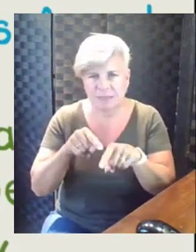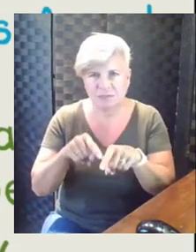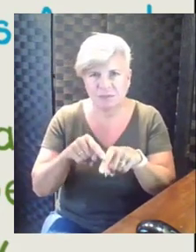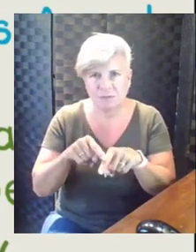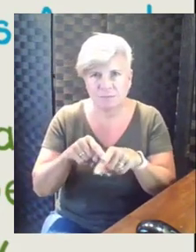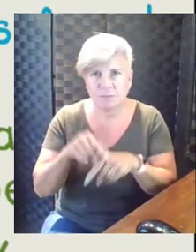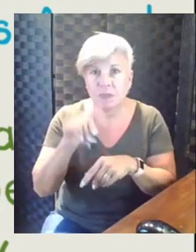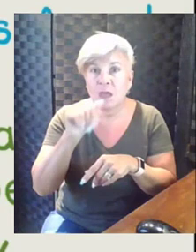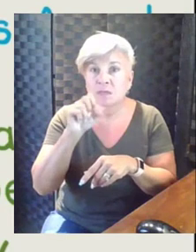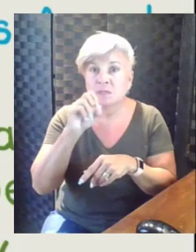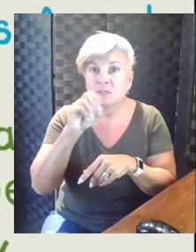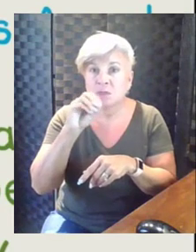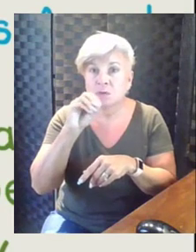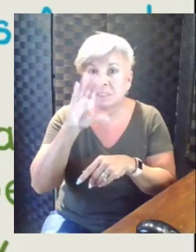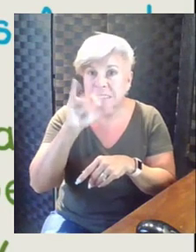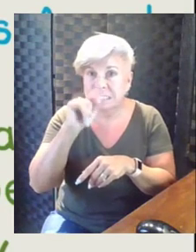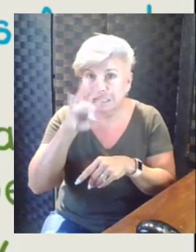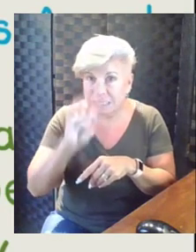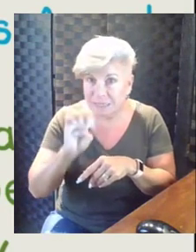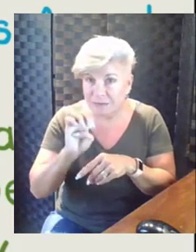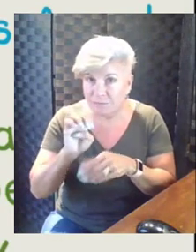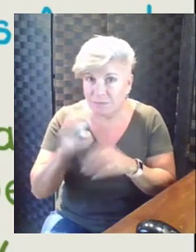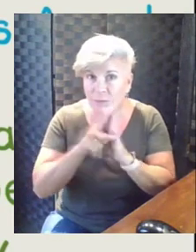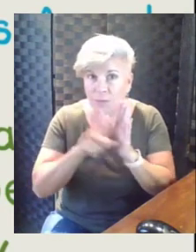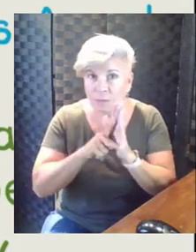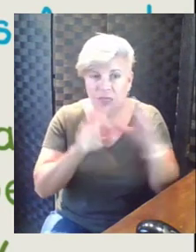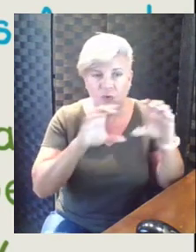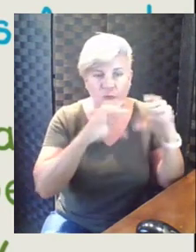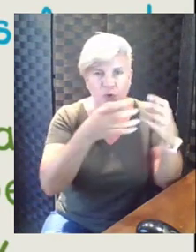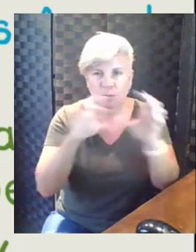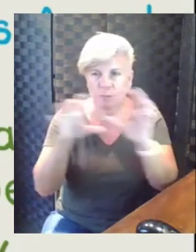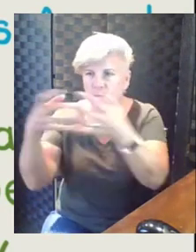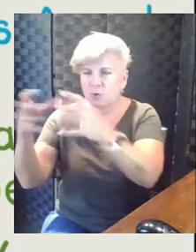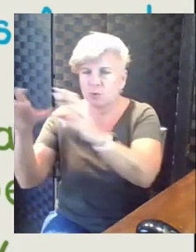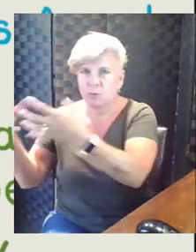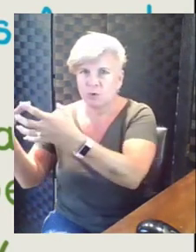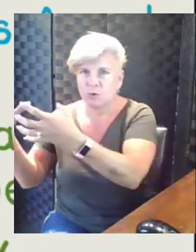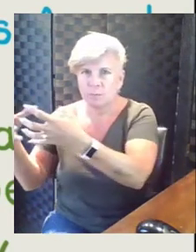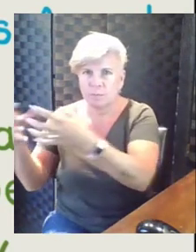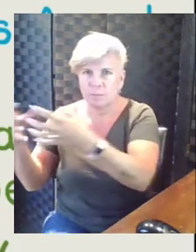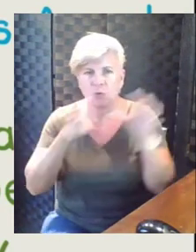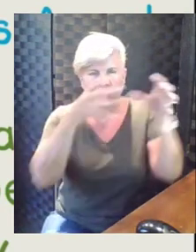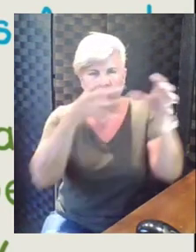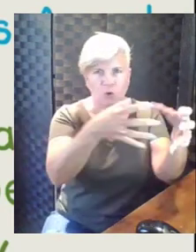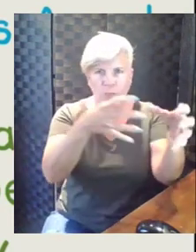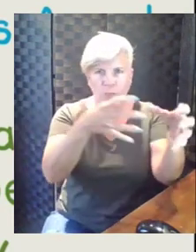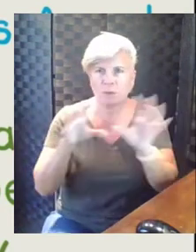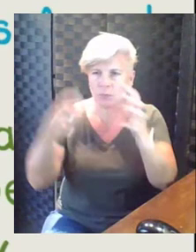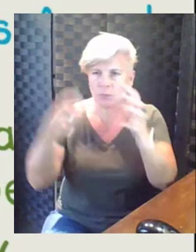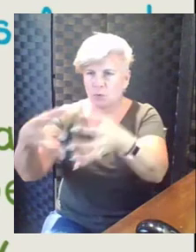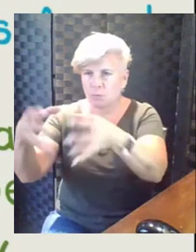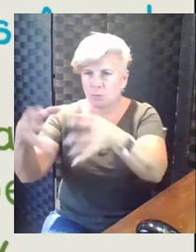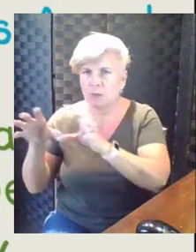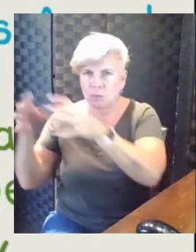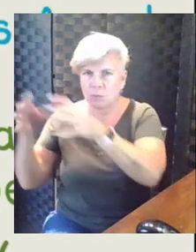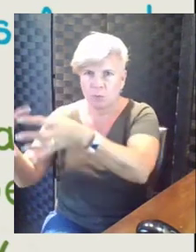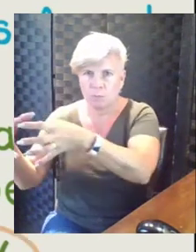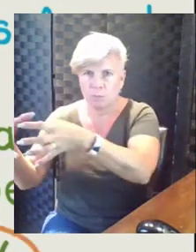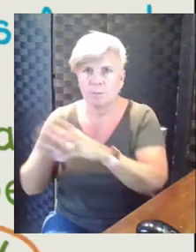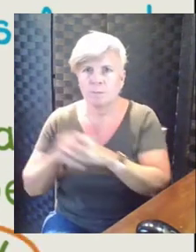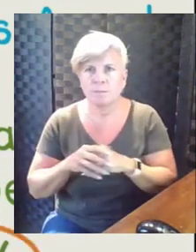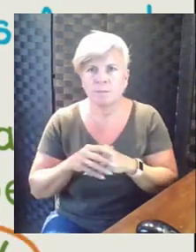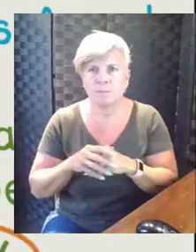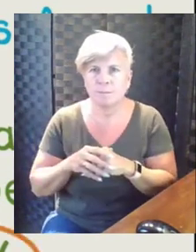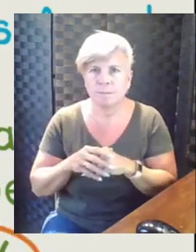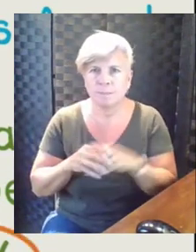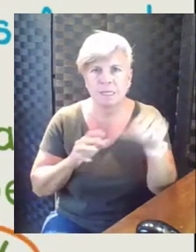The associative property says that we can group numbers when we add. So we could group the 10 plus 30 as 40